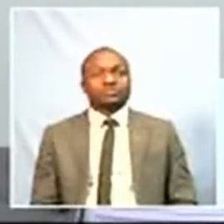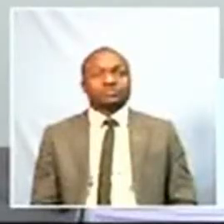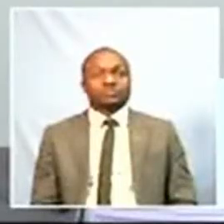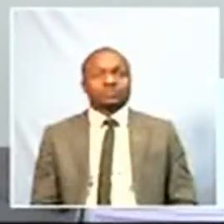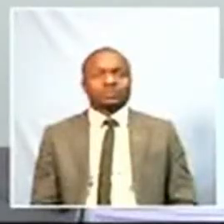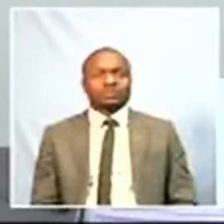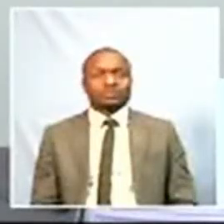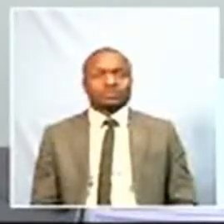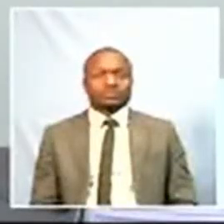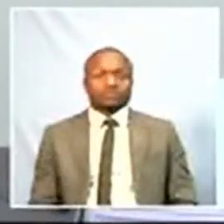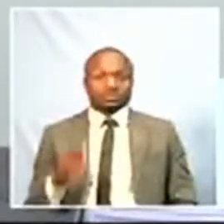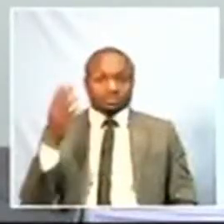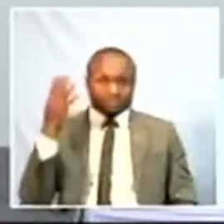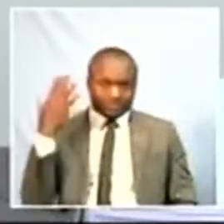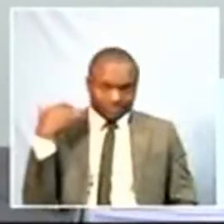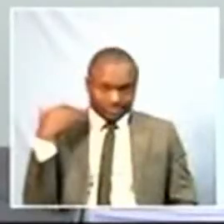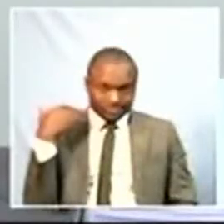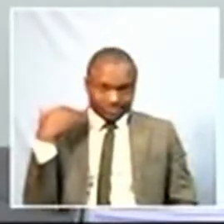Sorry, the former.